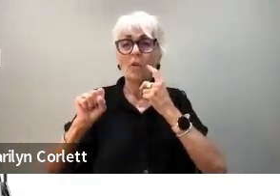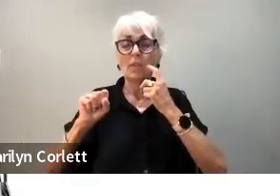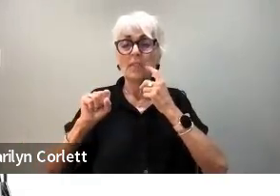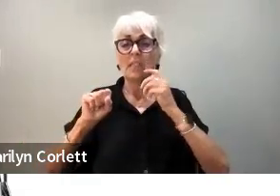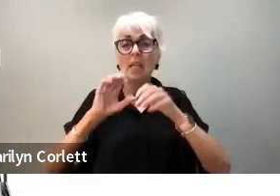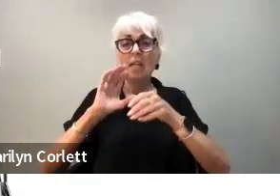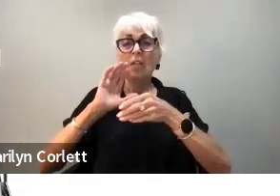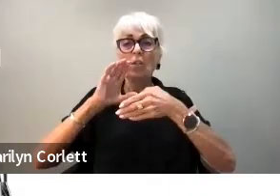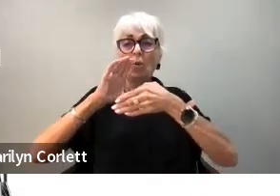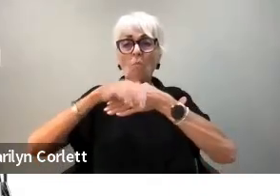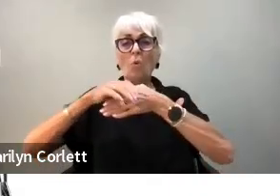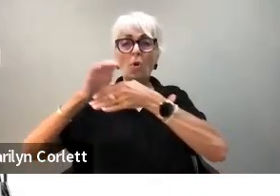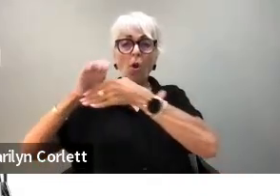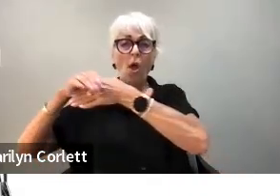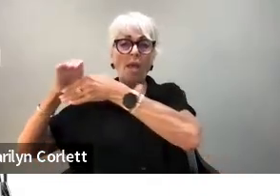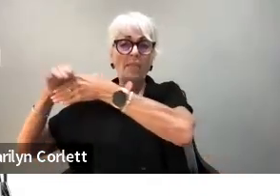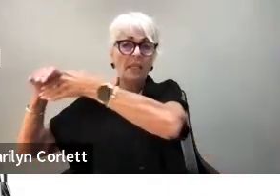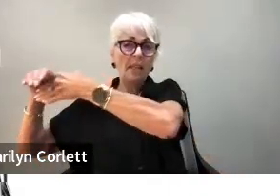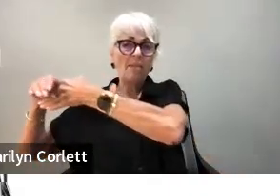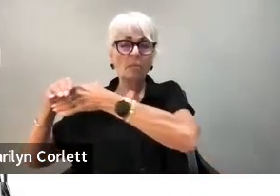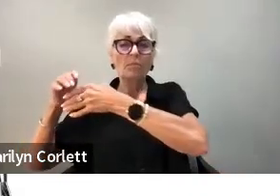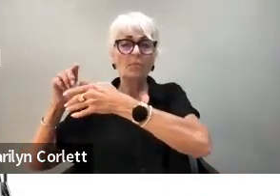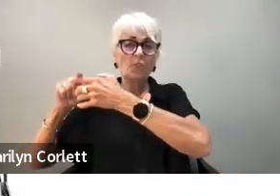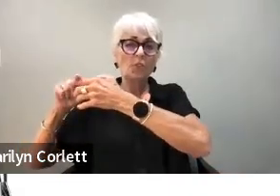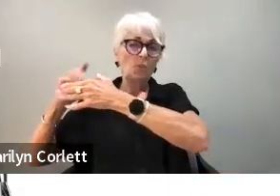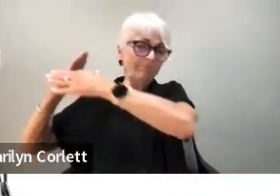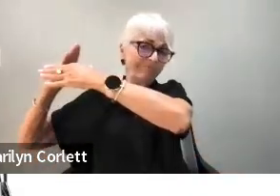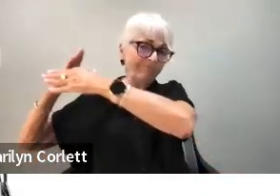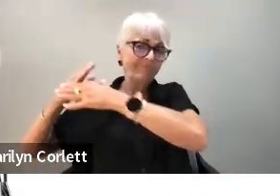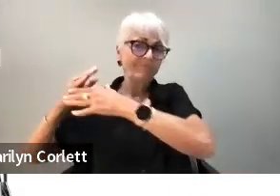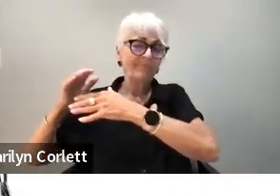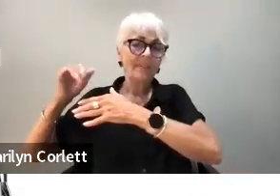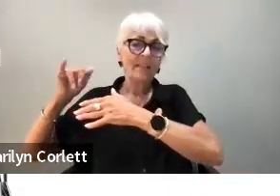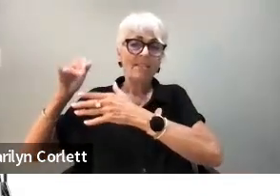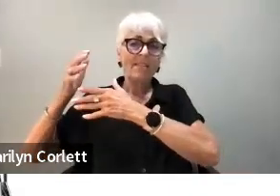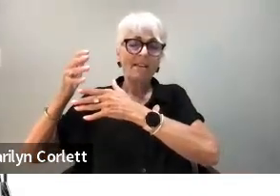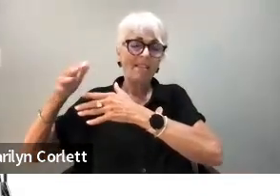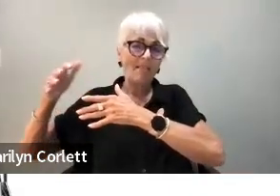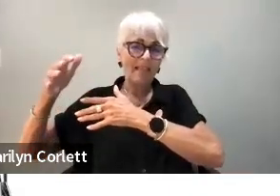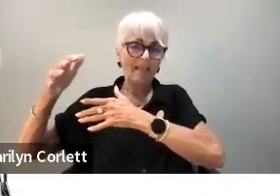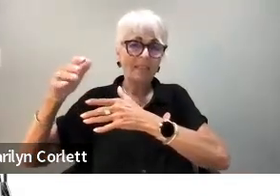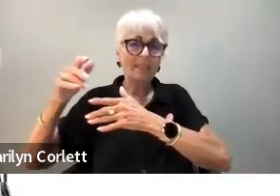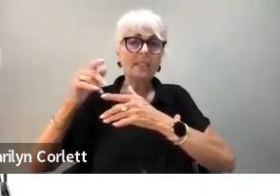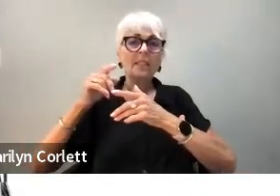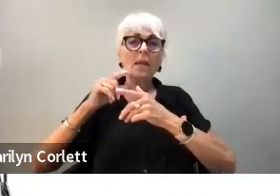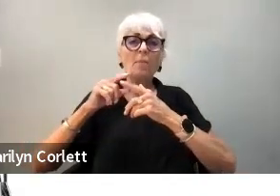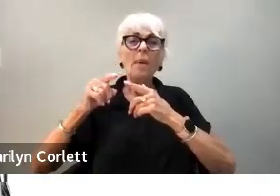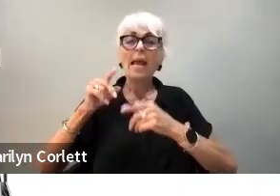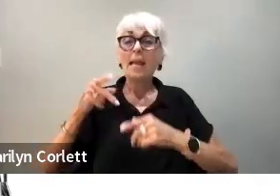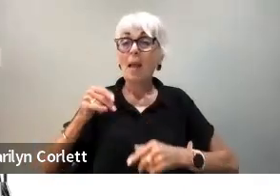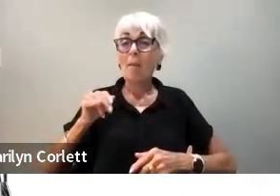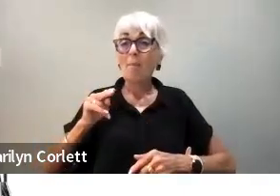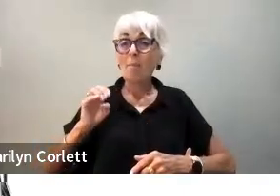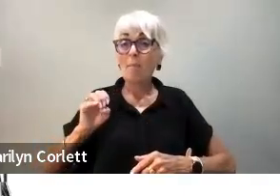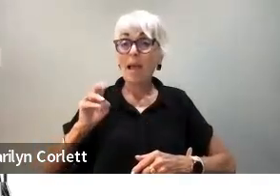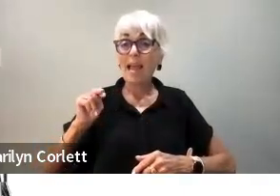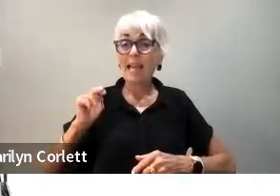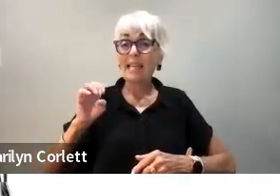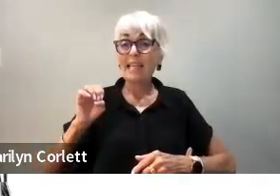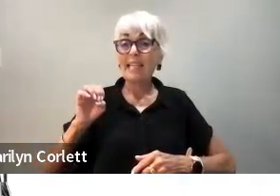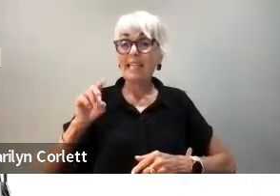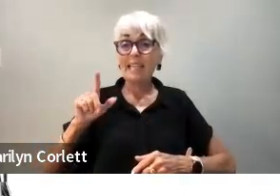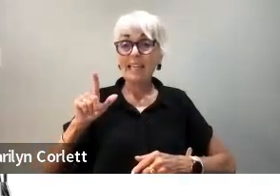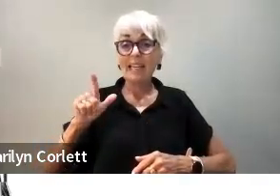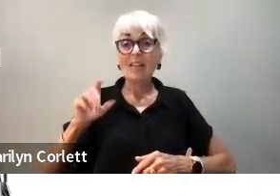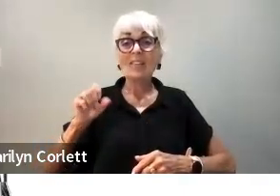your gutter and that way leaves don't get into there. But I have found that pine needles can sometimes get